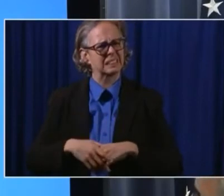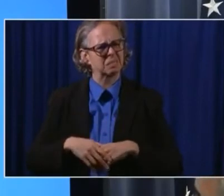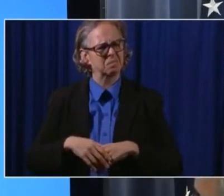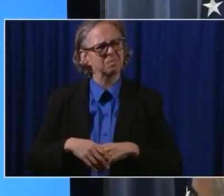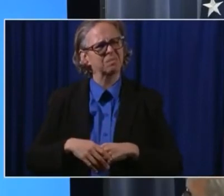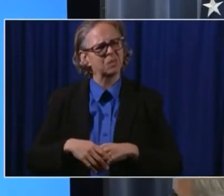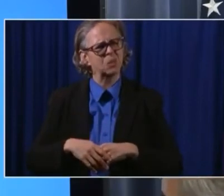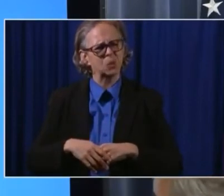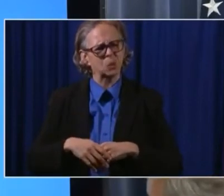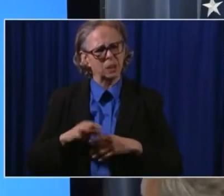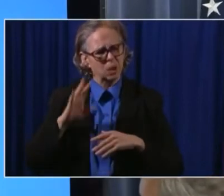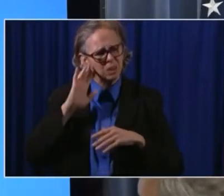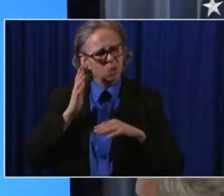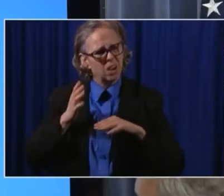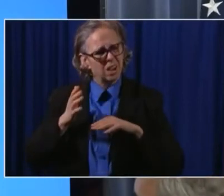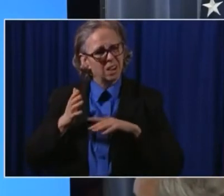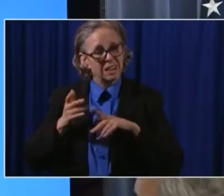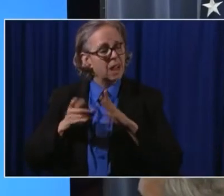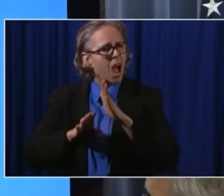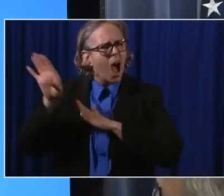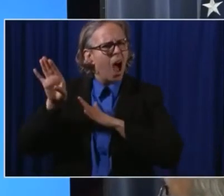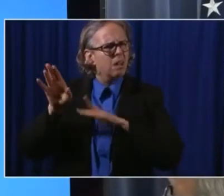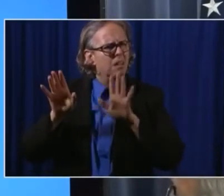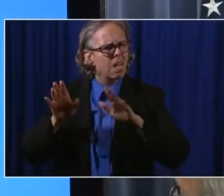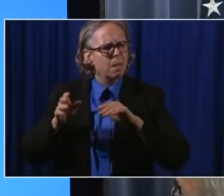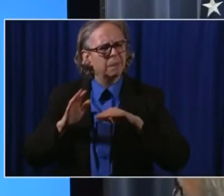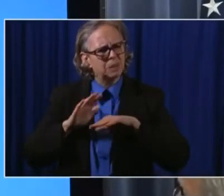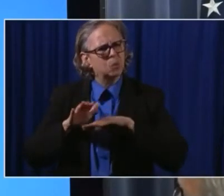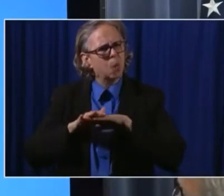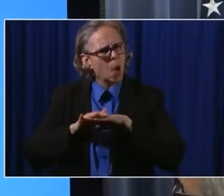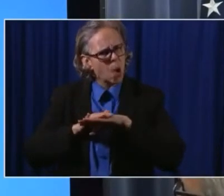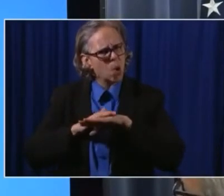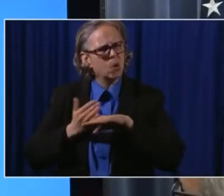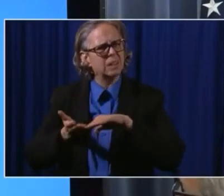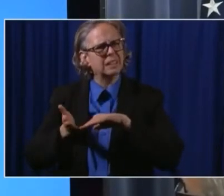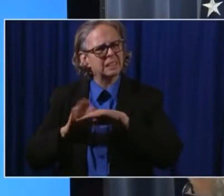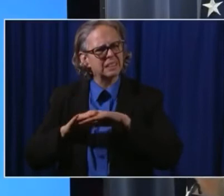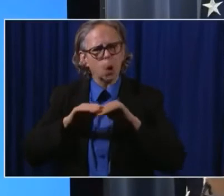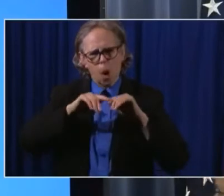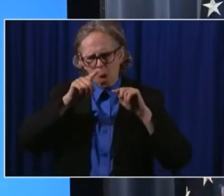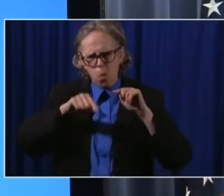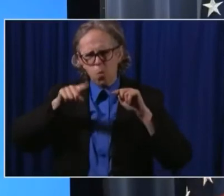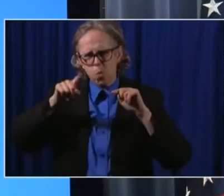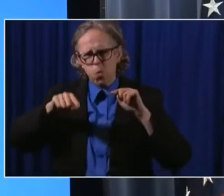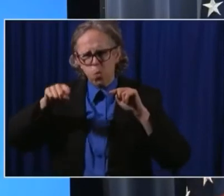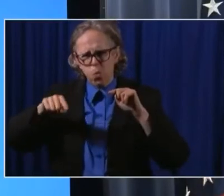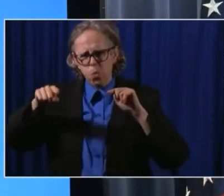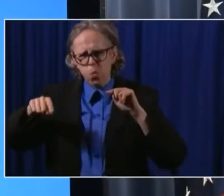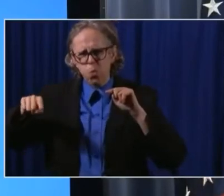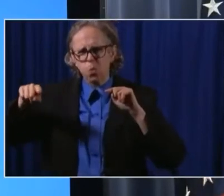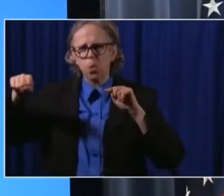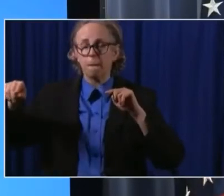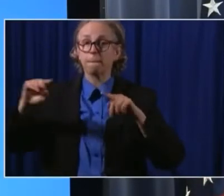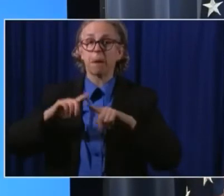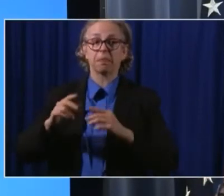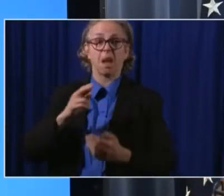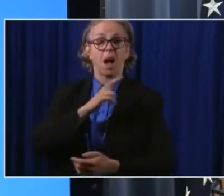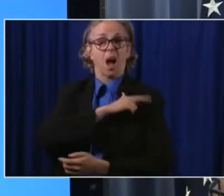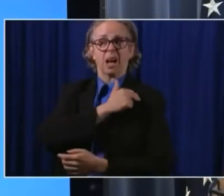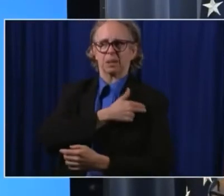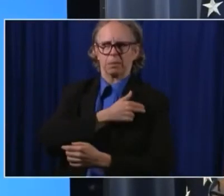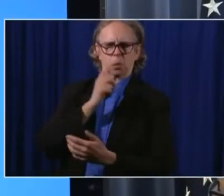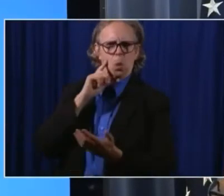not a huge change, kind of goes up and down. The hospitalizations, though, are certainly higher than the 21-day